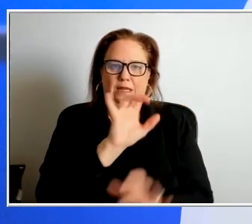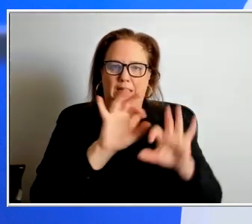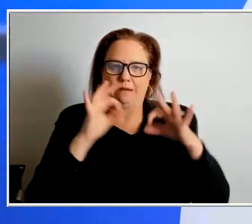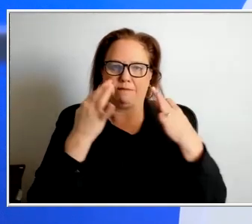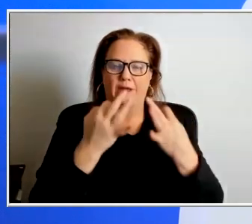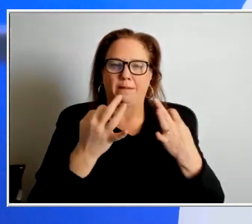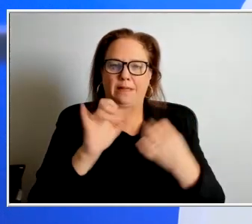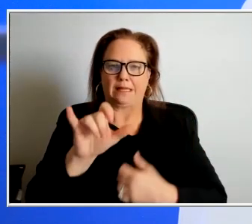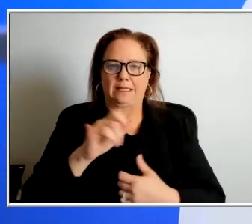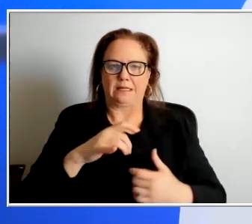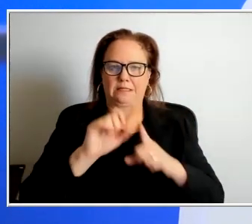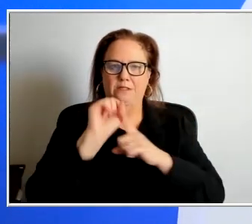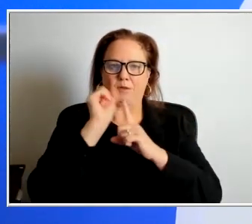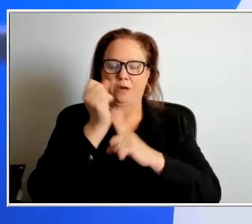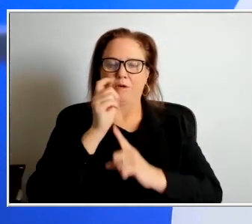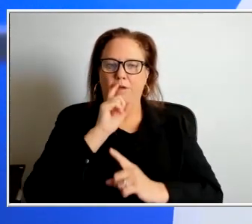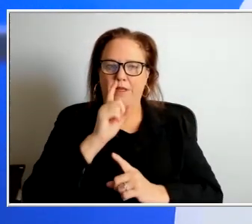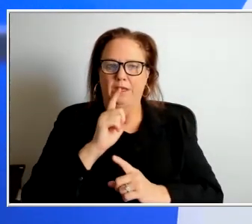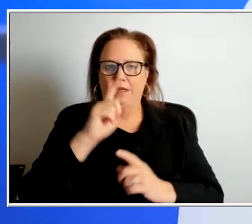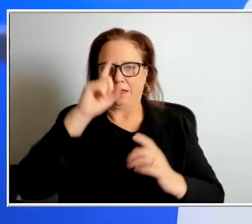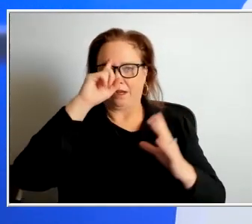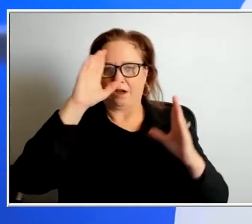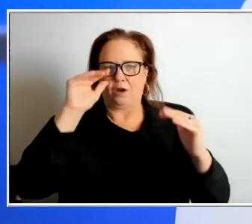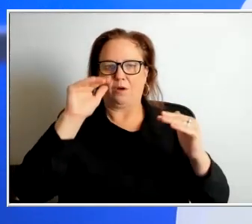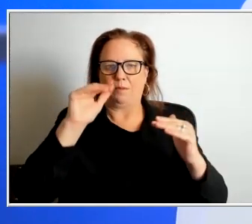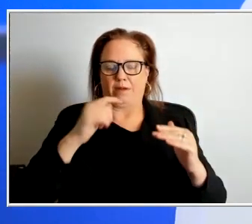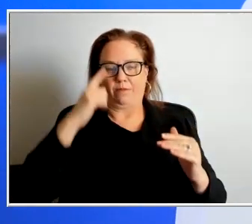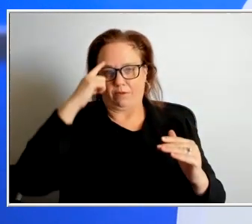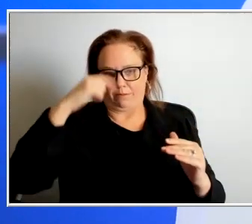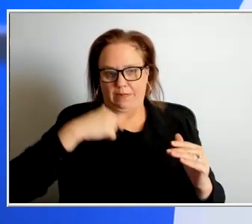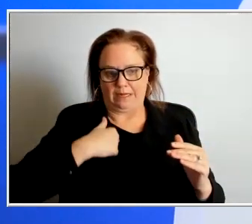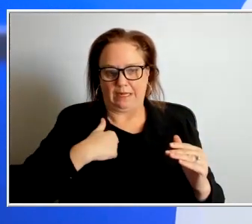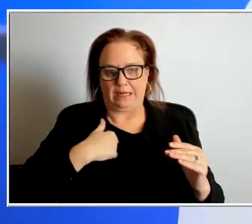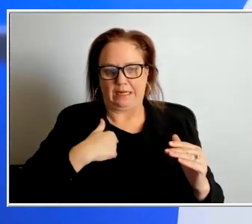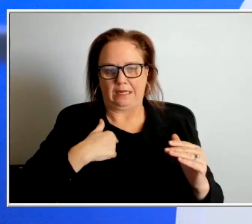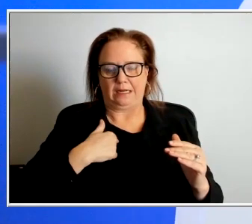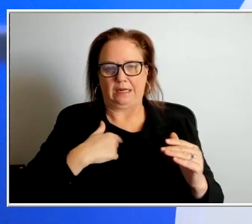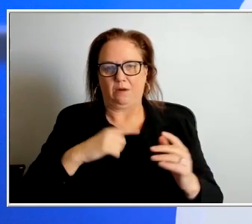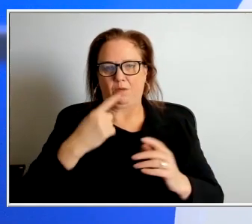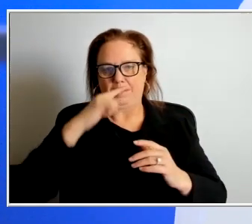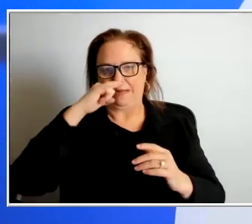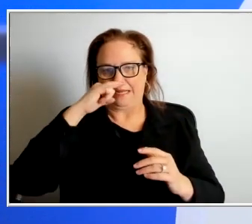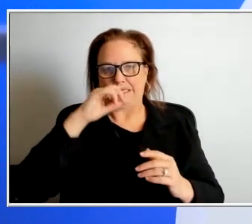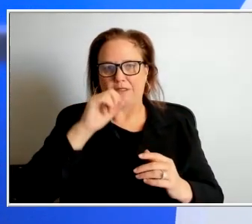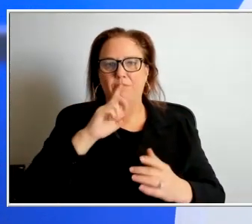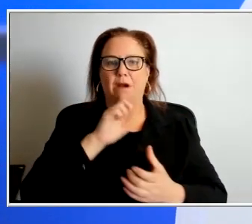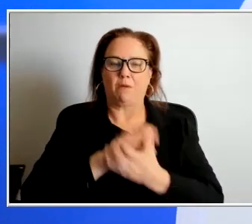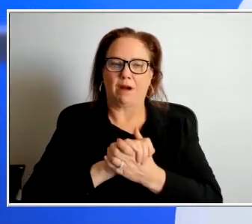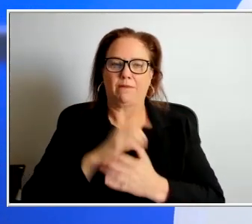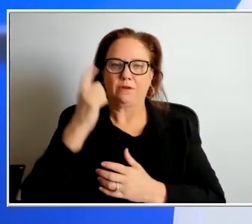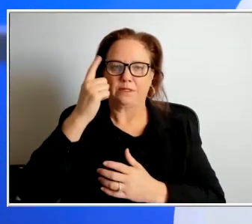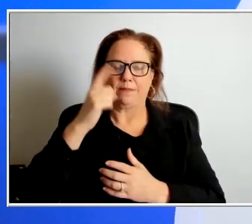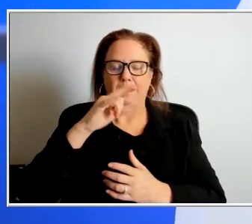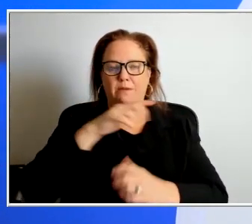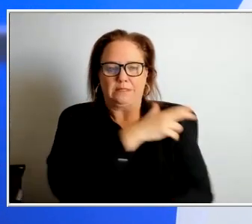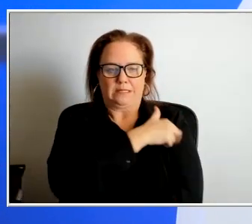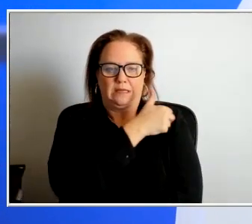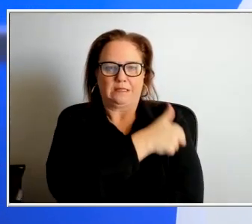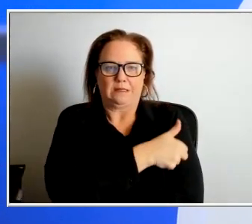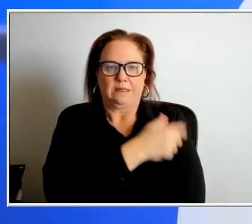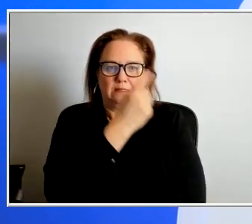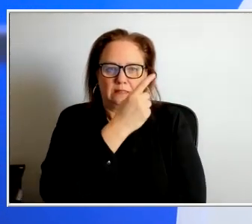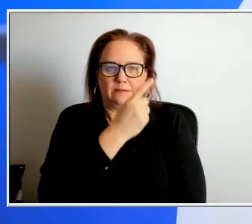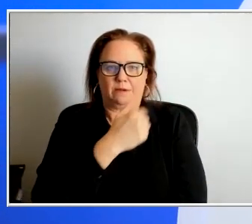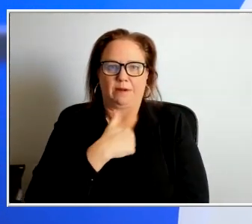sense, and I would really hope that somebody, if it were me or if, you know, one of my kids or my wife or something was in the hospital, somebody would have